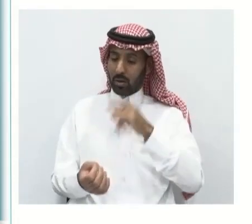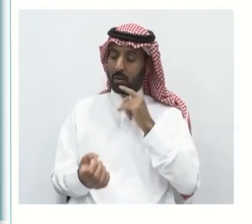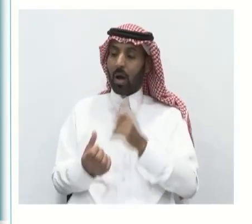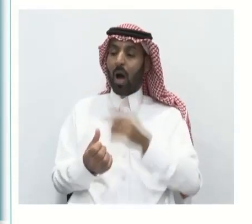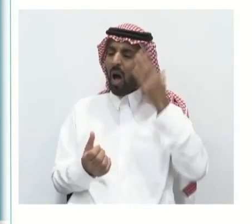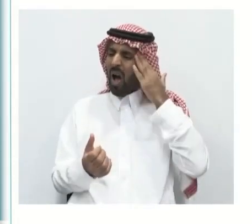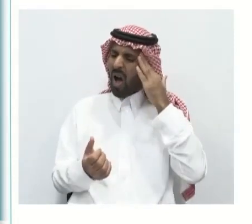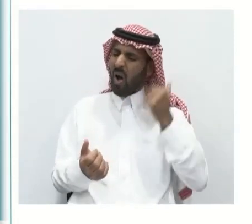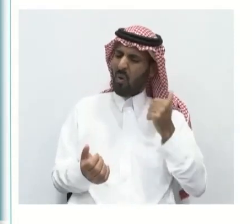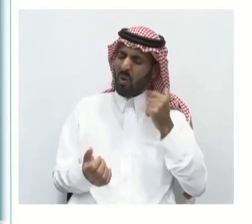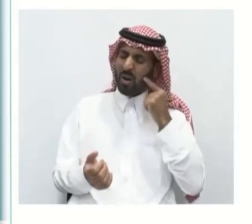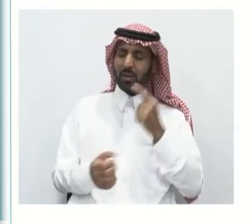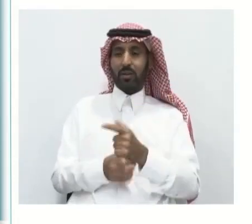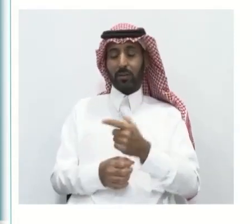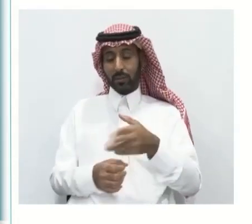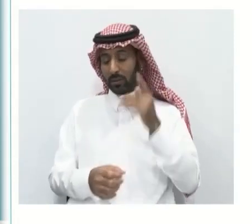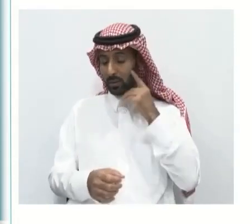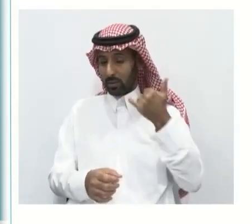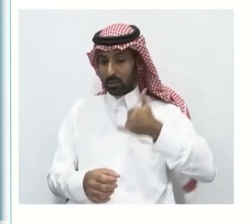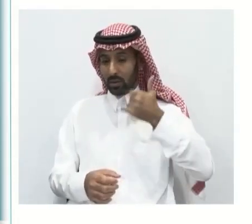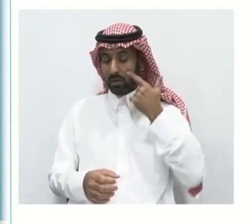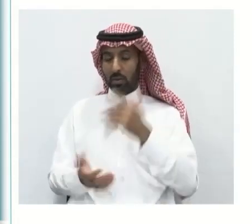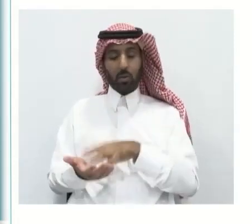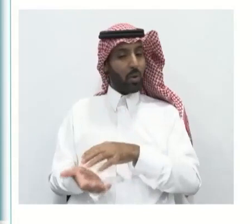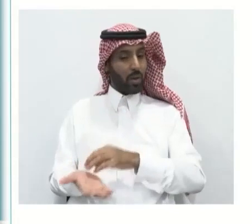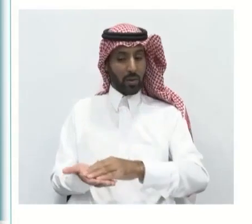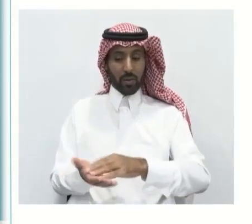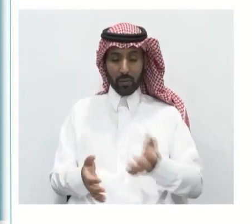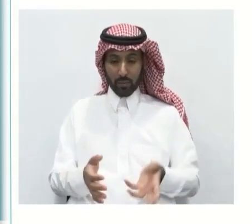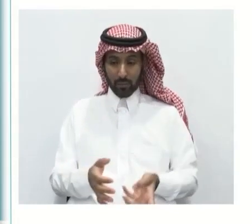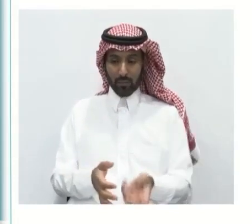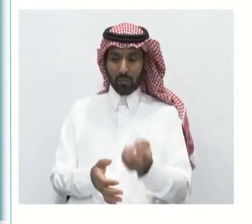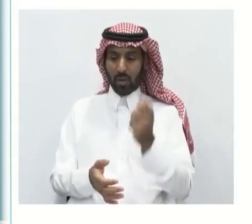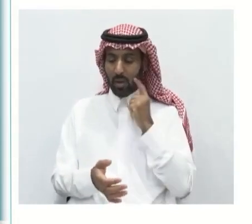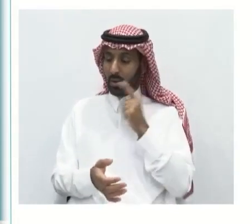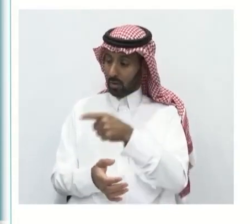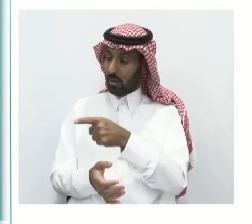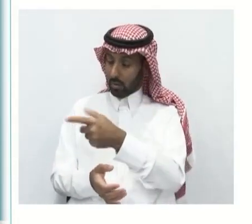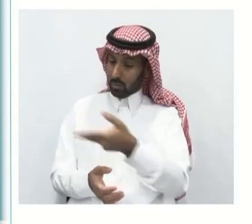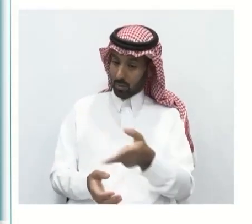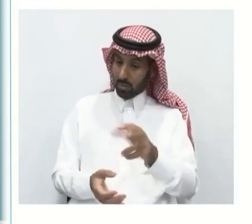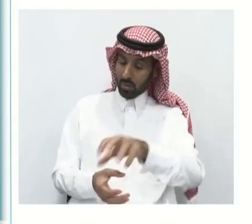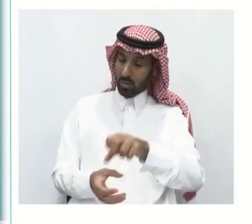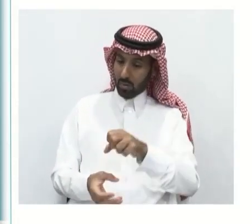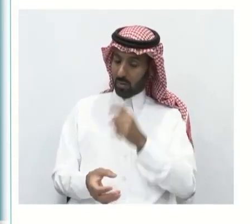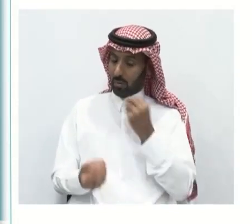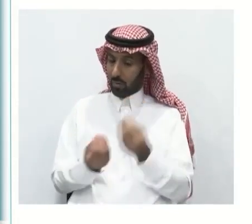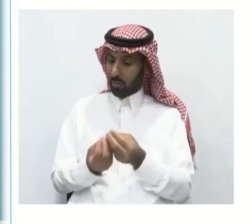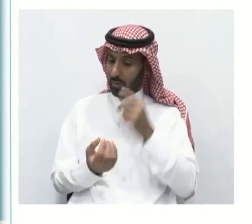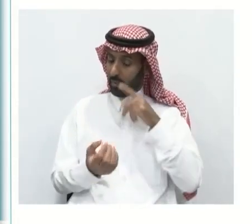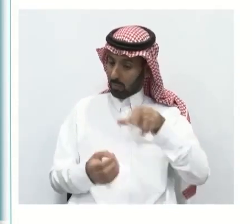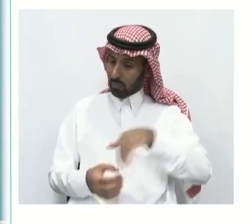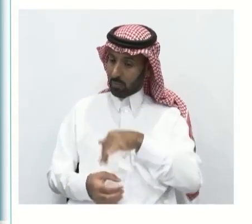pocket. Oh, I must have left my cell phone at the bowling alley. Would you mind picking it up and bringing it with you to the